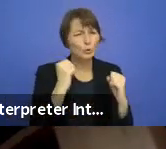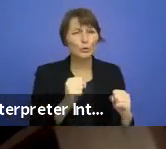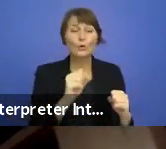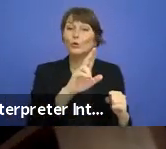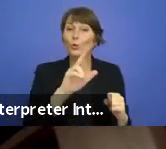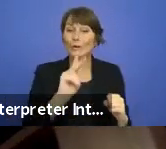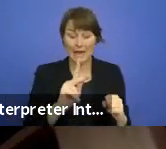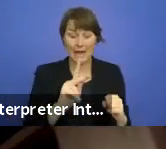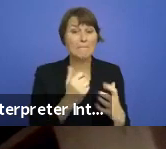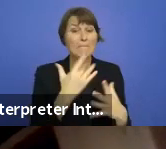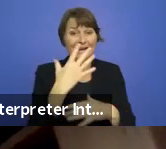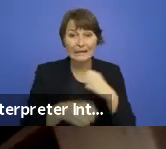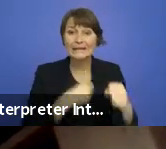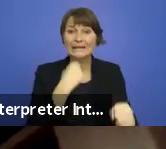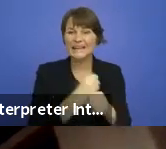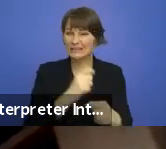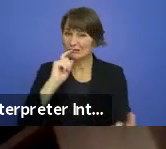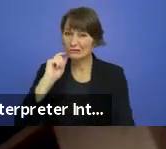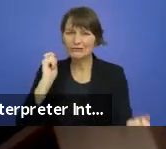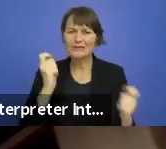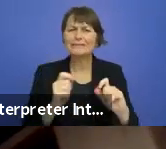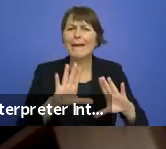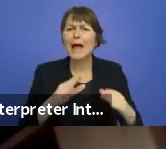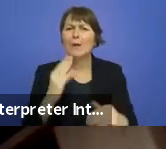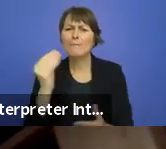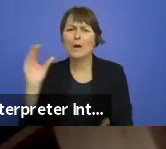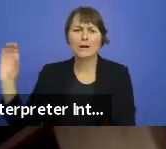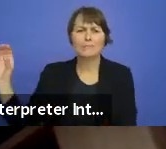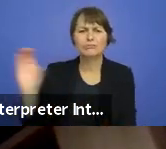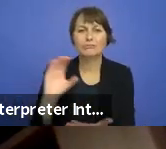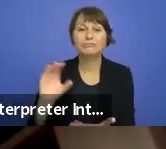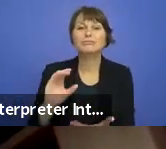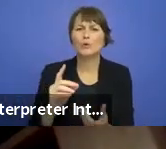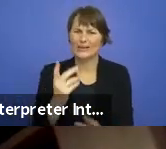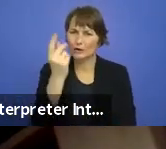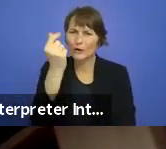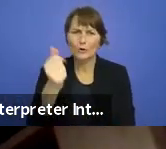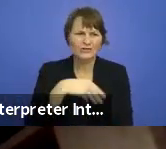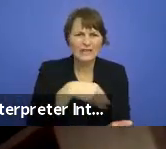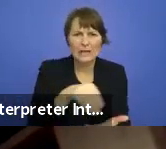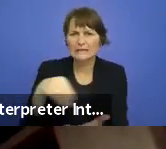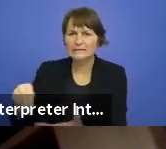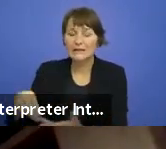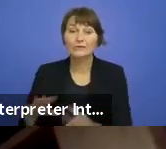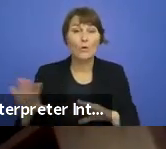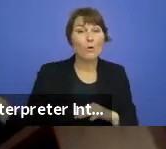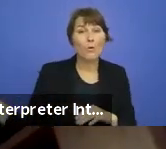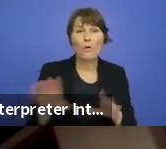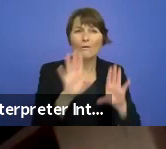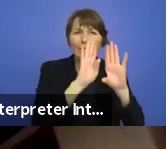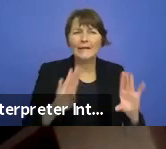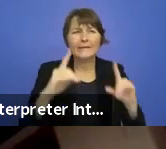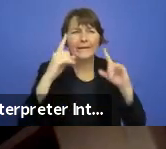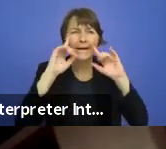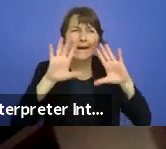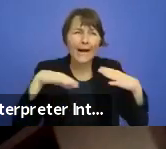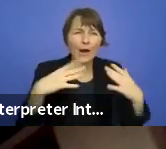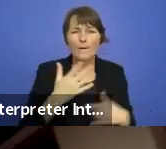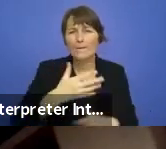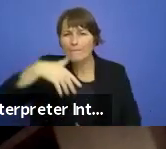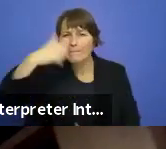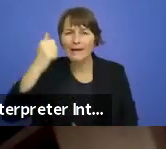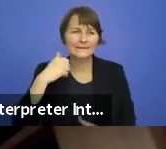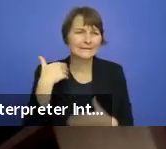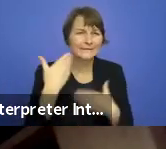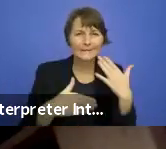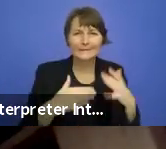was suddenly on its knees. Huge organisations had to suddenly dedicate all their energy and resource to simply staying alive